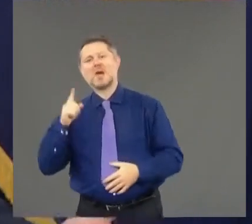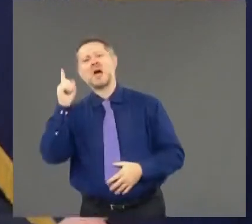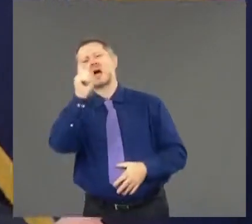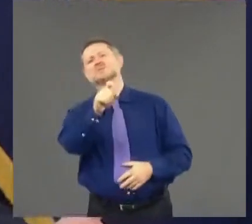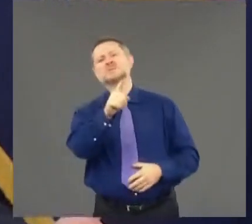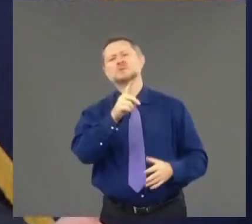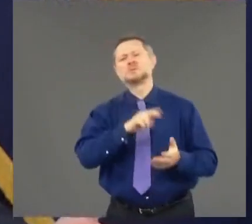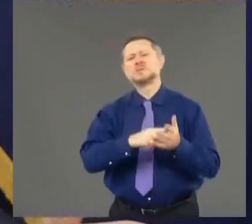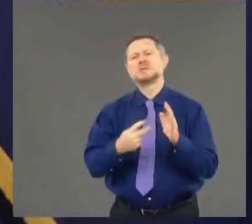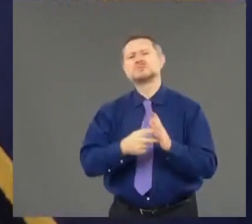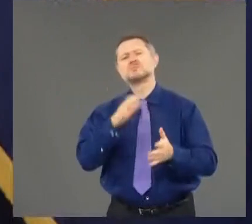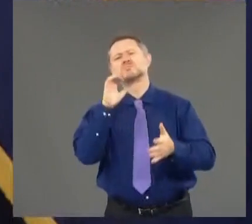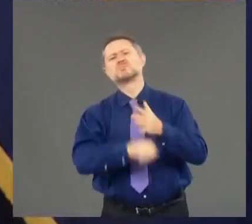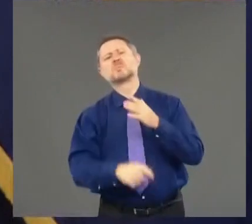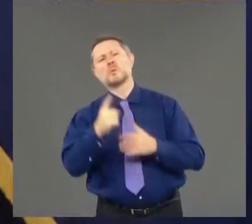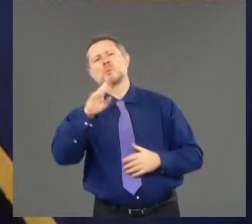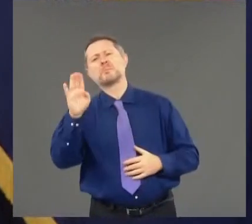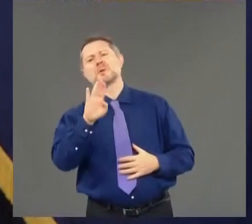What does that mean?